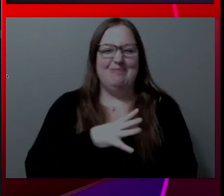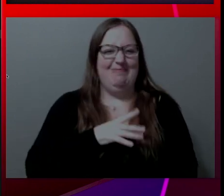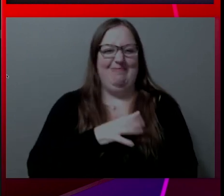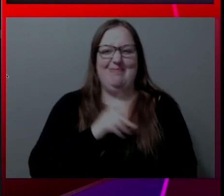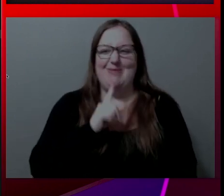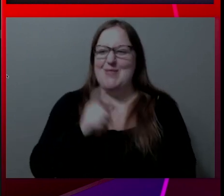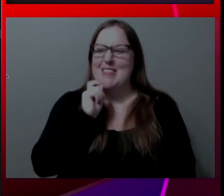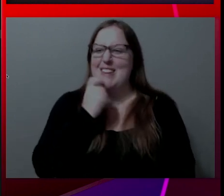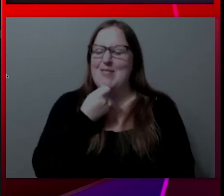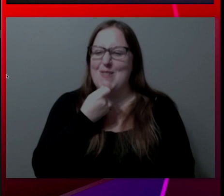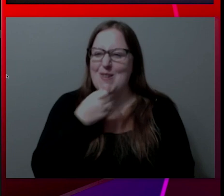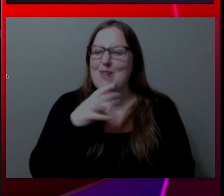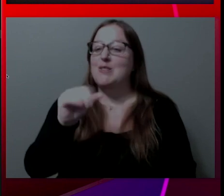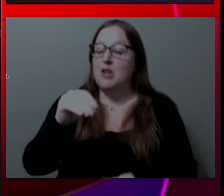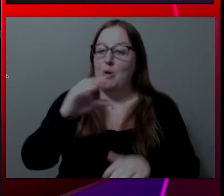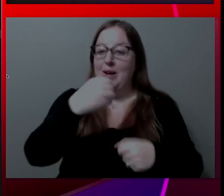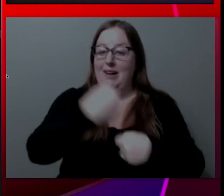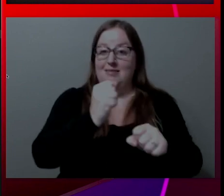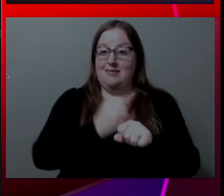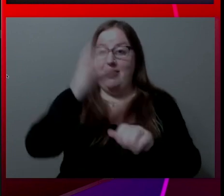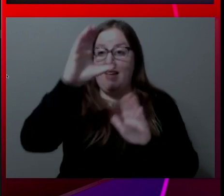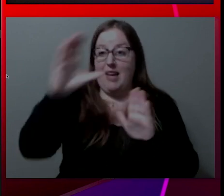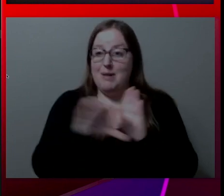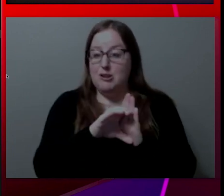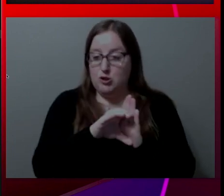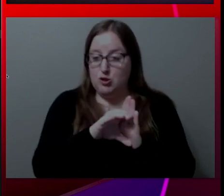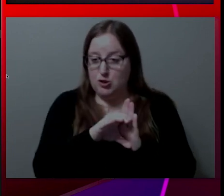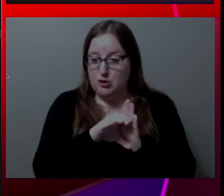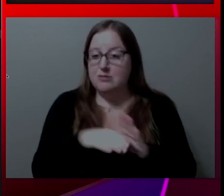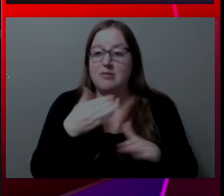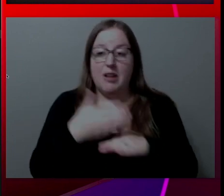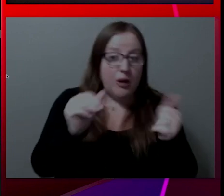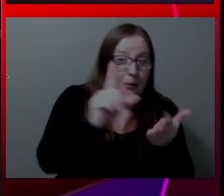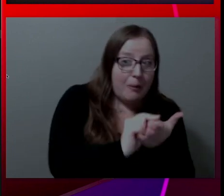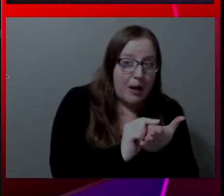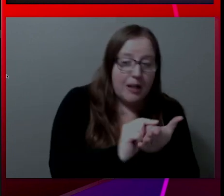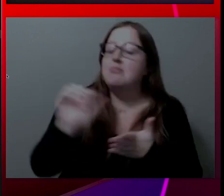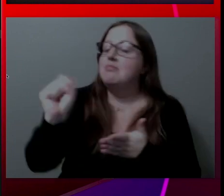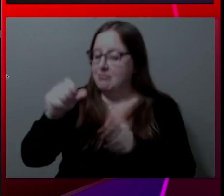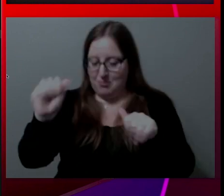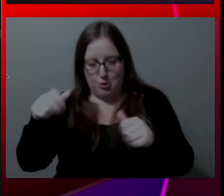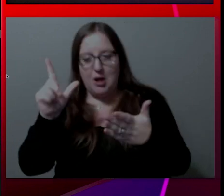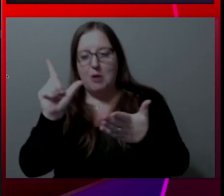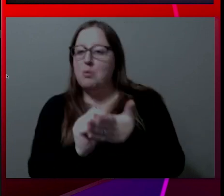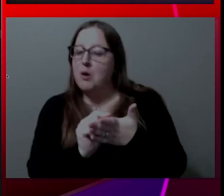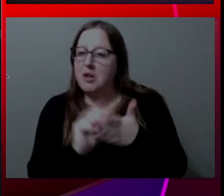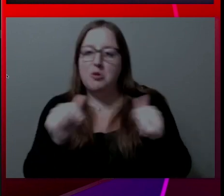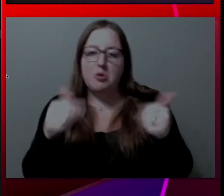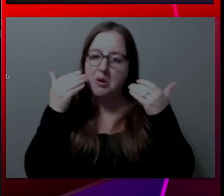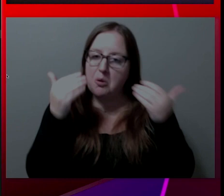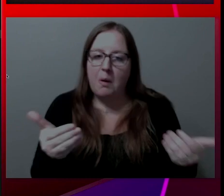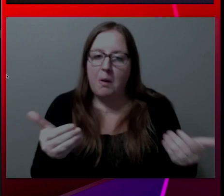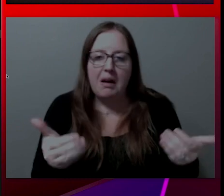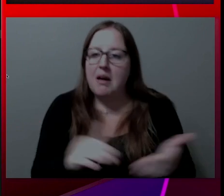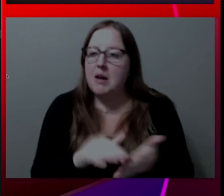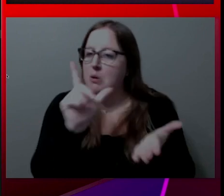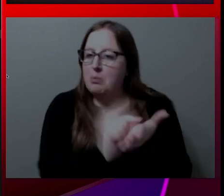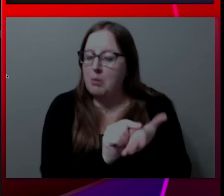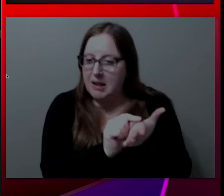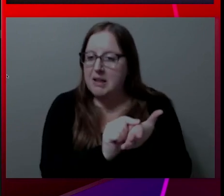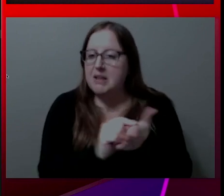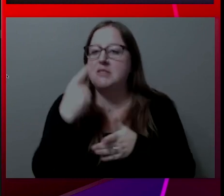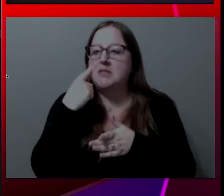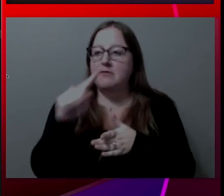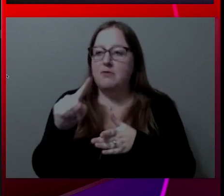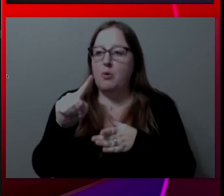once you generate these images, what else can you do? Can you print them out? You can print them. So you can go ahead and print this out on a piece of